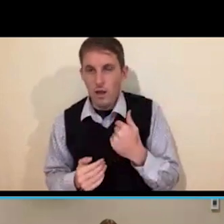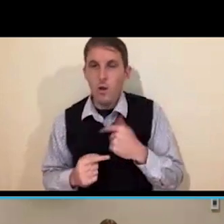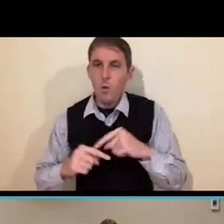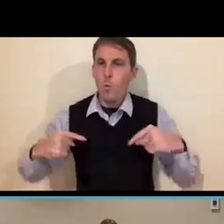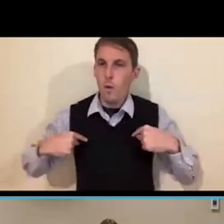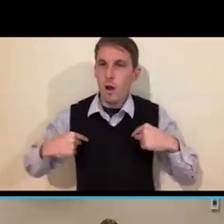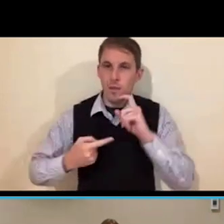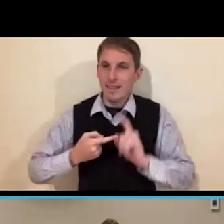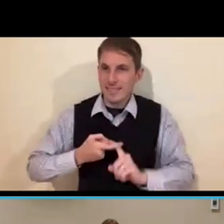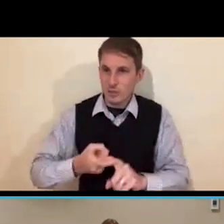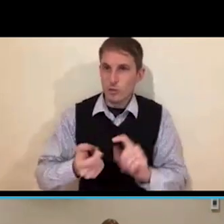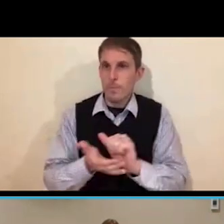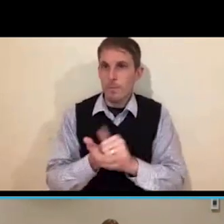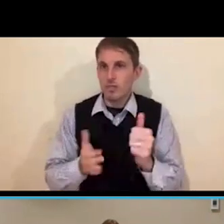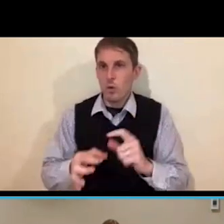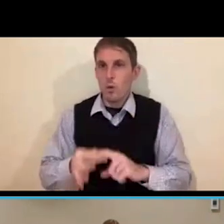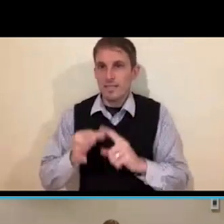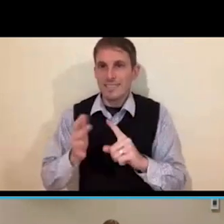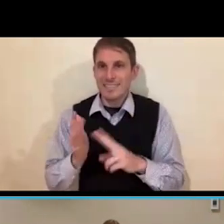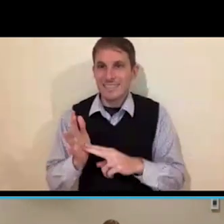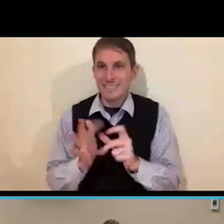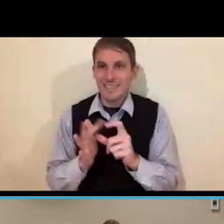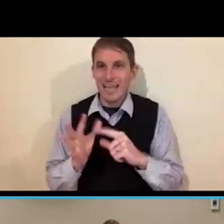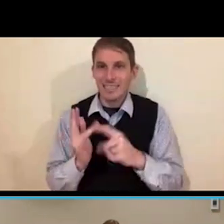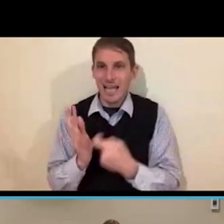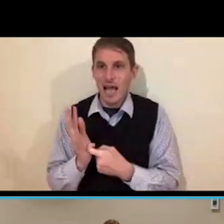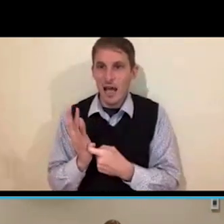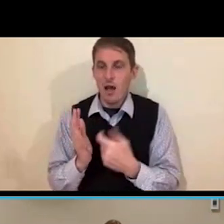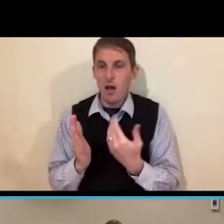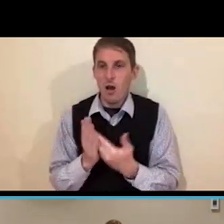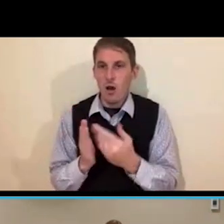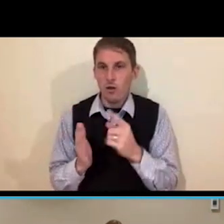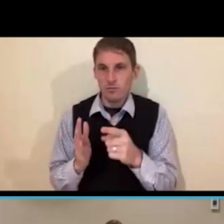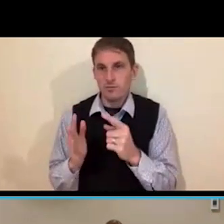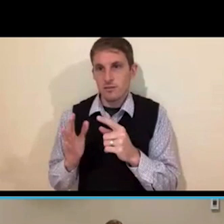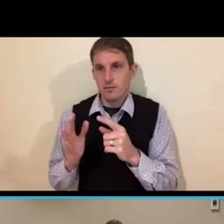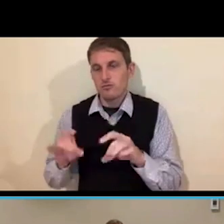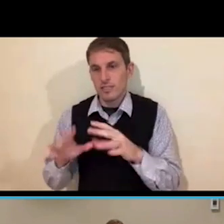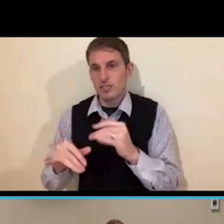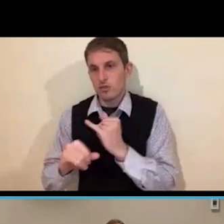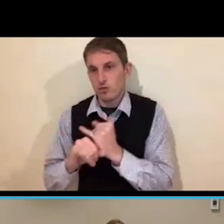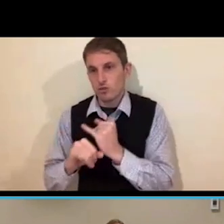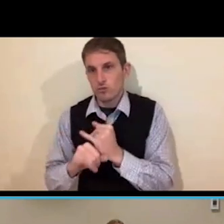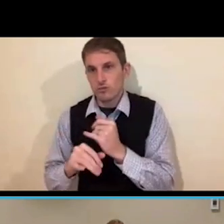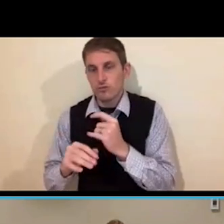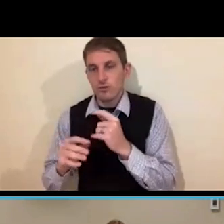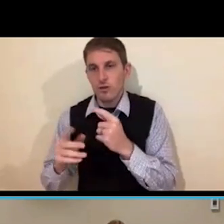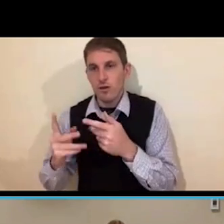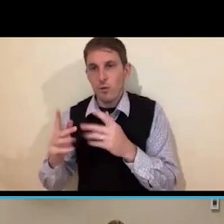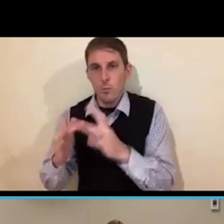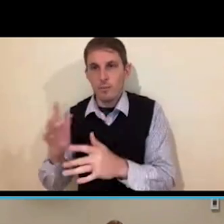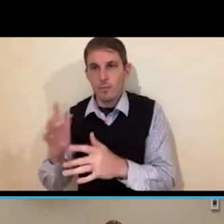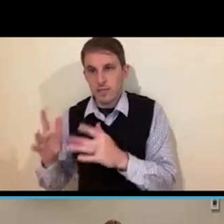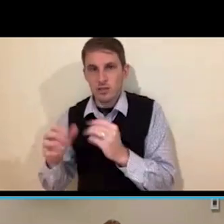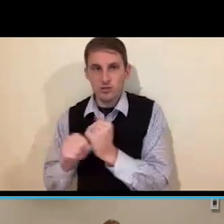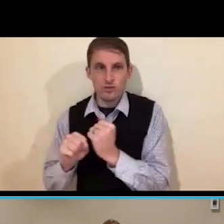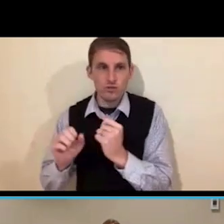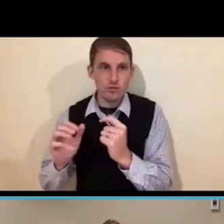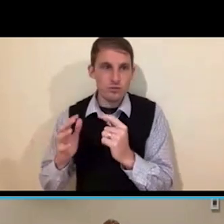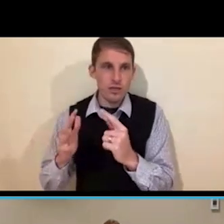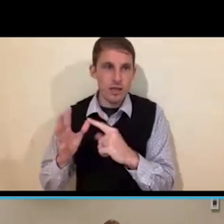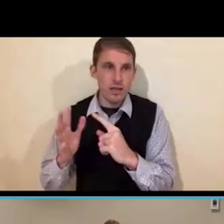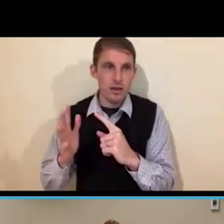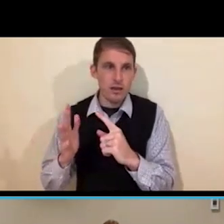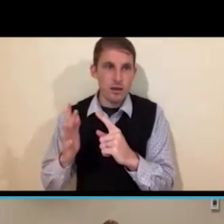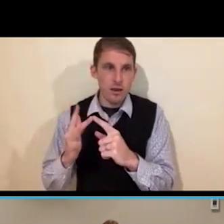to publish quality indicator data on the AHW's website, the Australian Institute of Health and Welfare Gen Aged Care Data website.